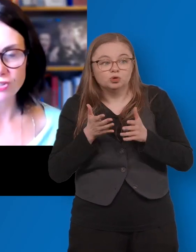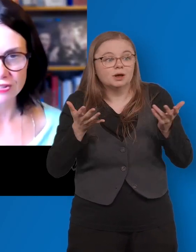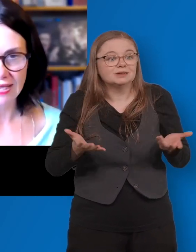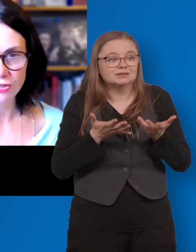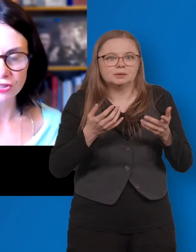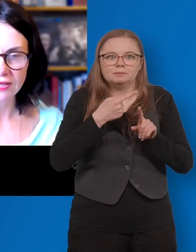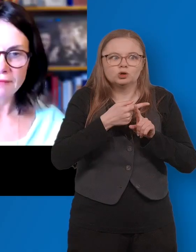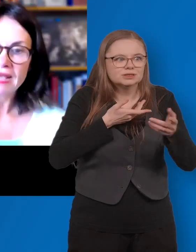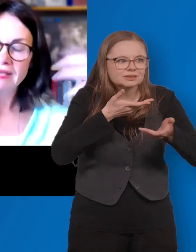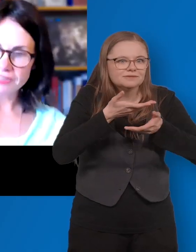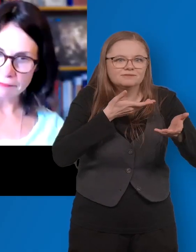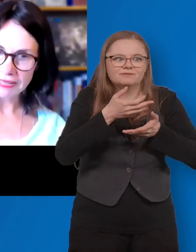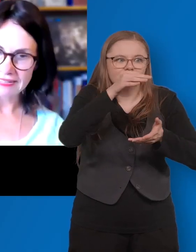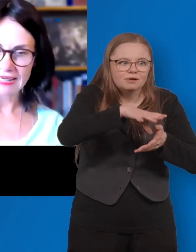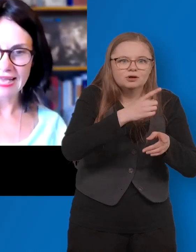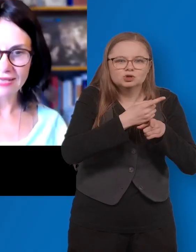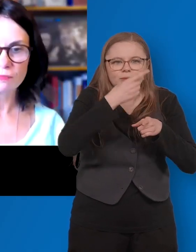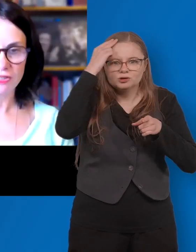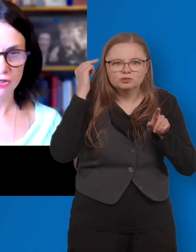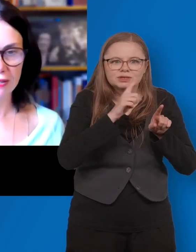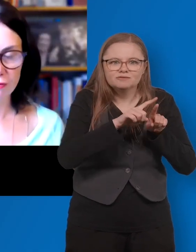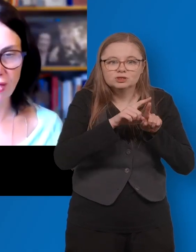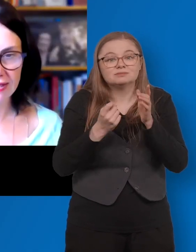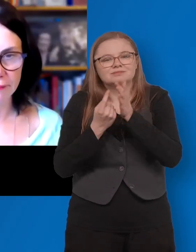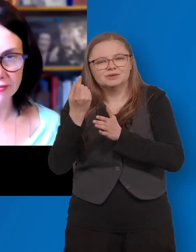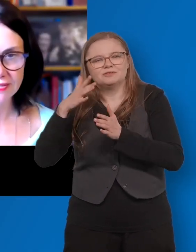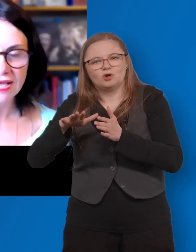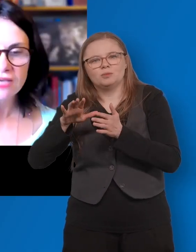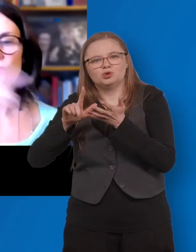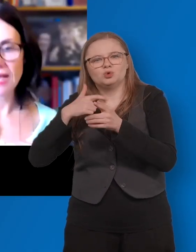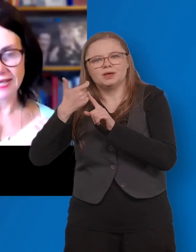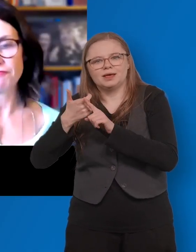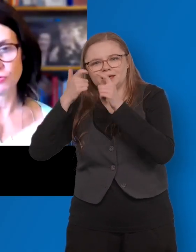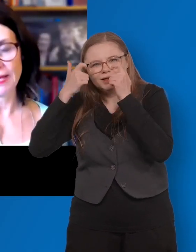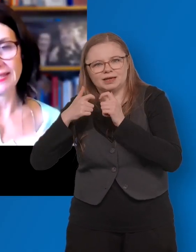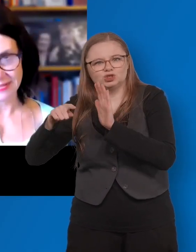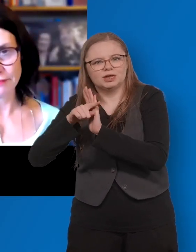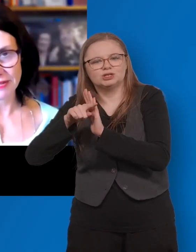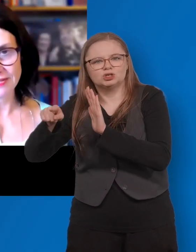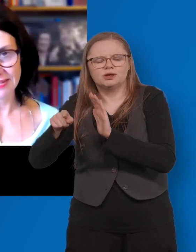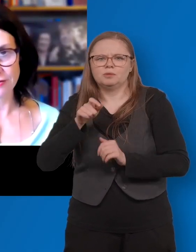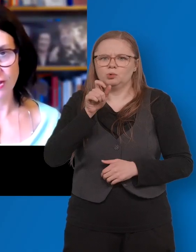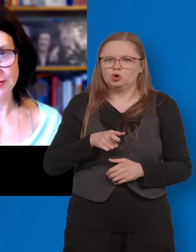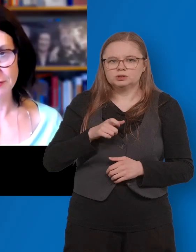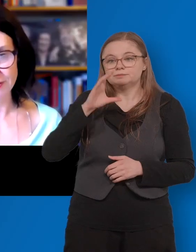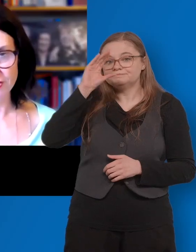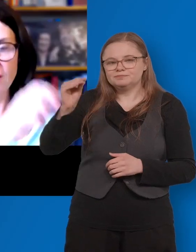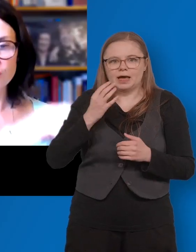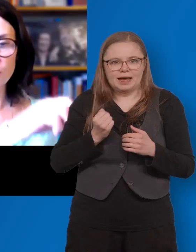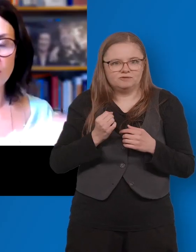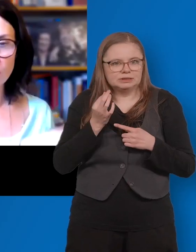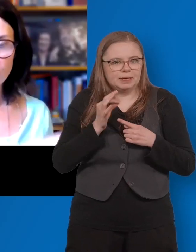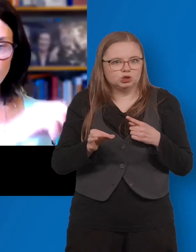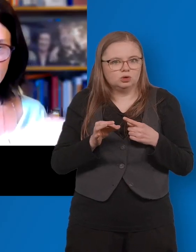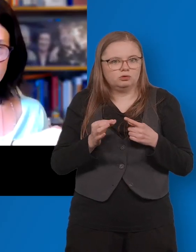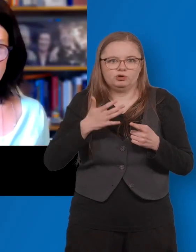UK legislation. If somebody declares special requirements, you then have to make disability adjustments.